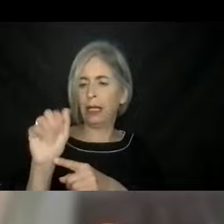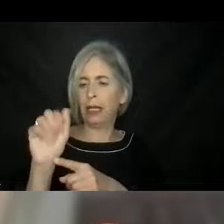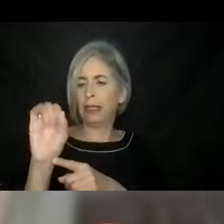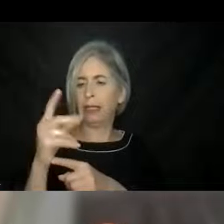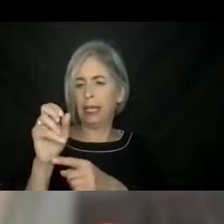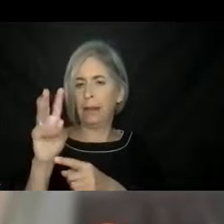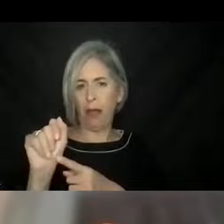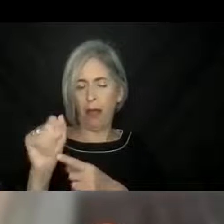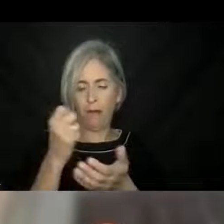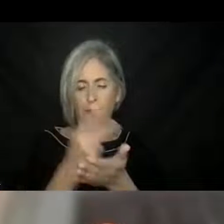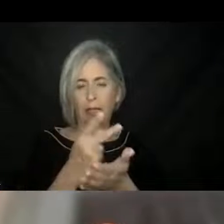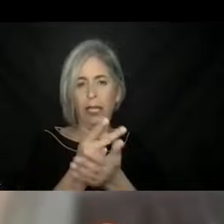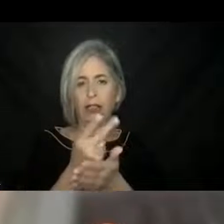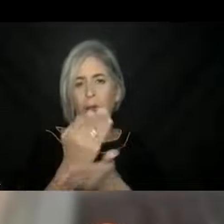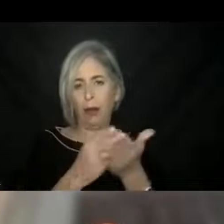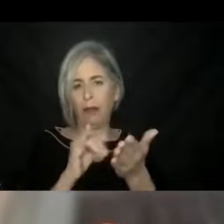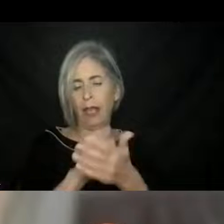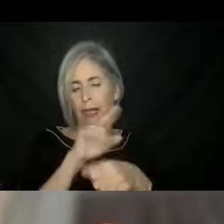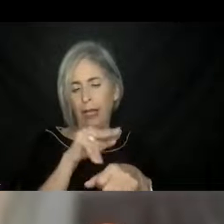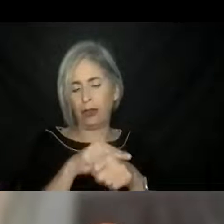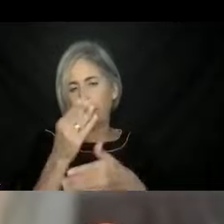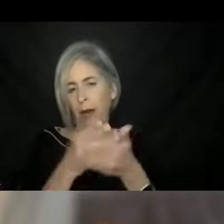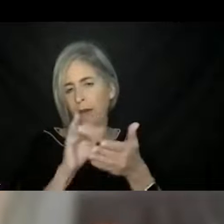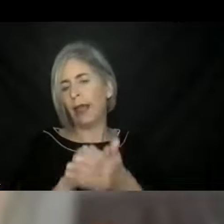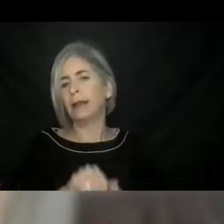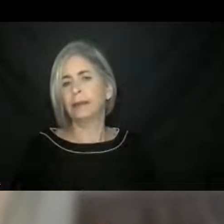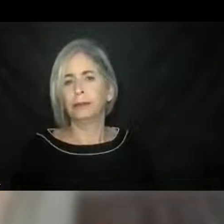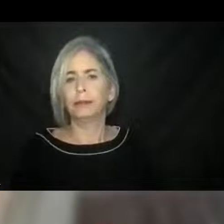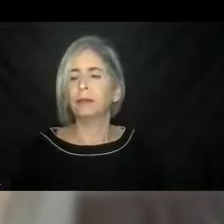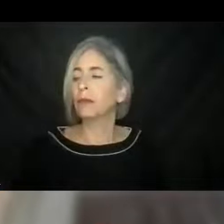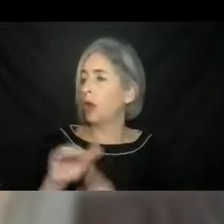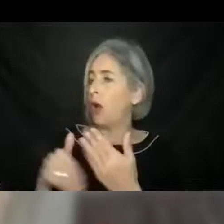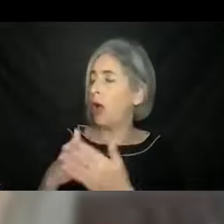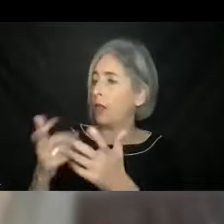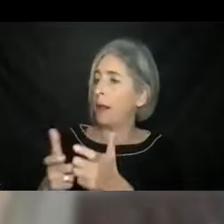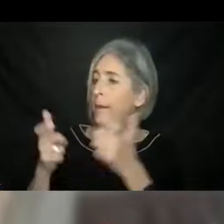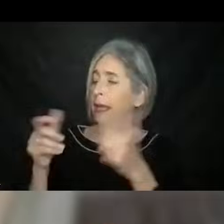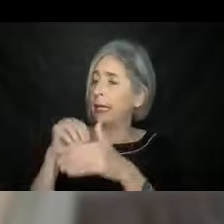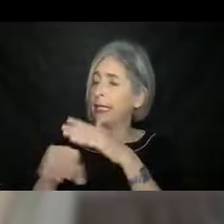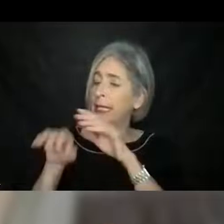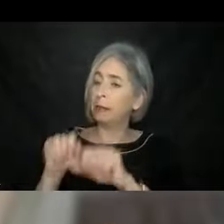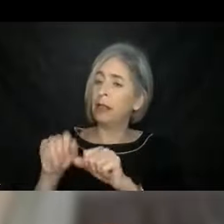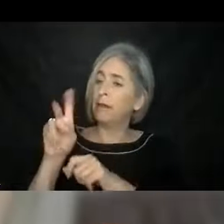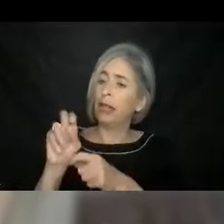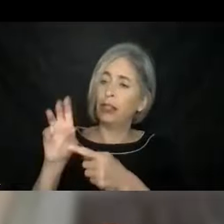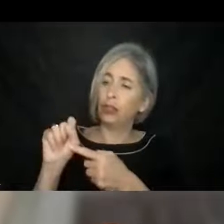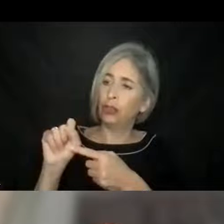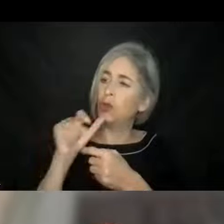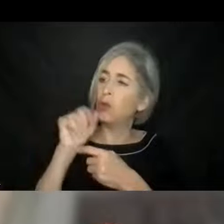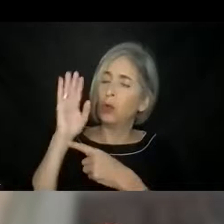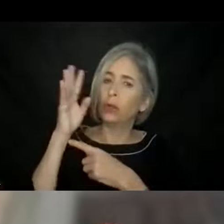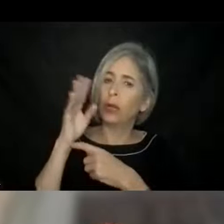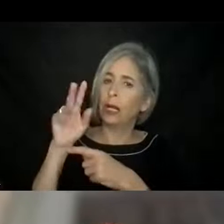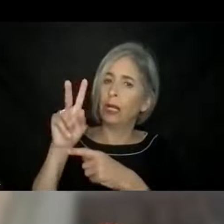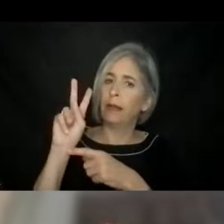validation occurs as part of, naturally as part of that. All of the big accessibility vendors who create VPATs